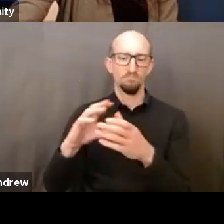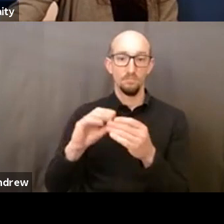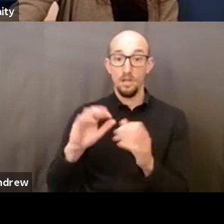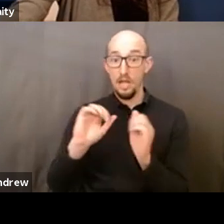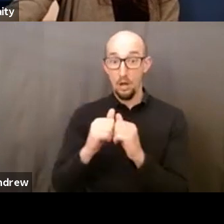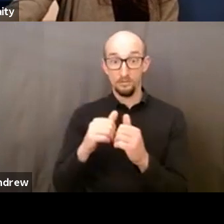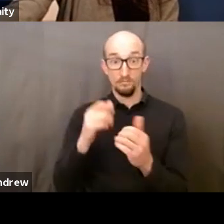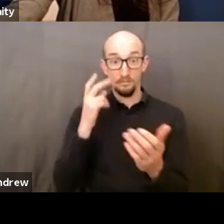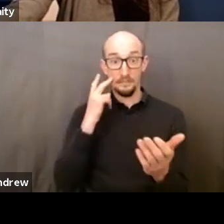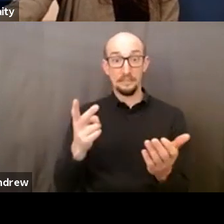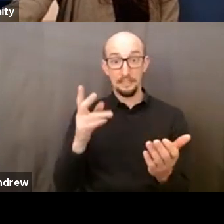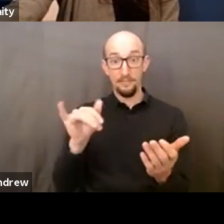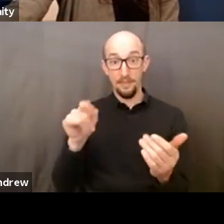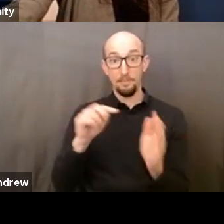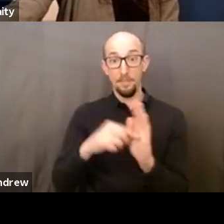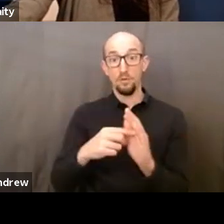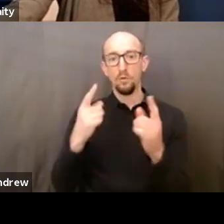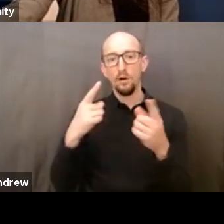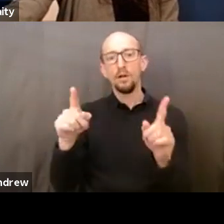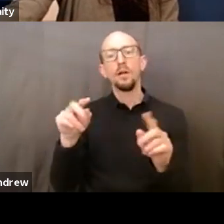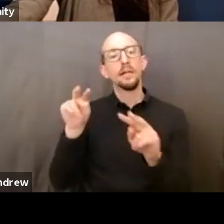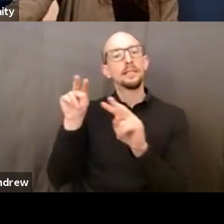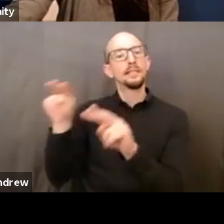on past invitation rates.